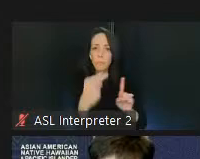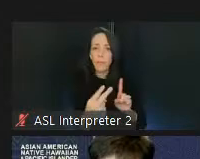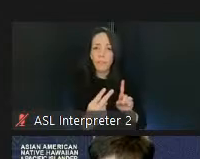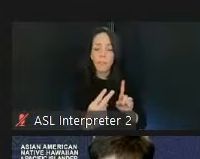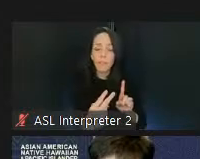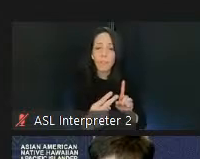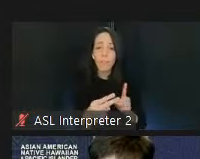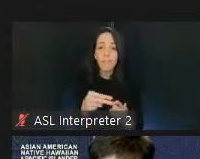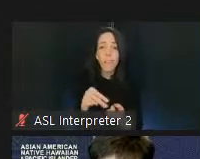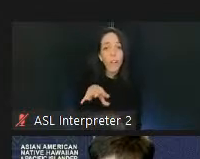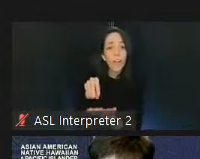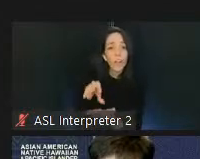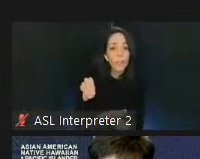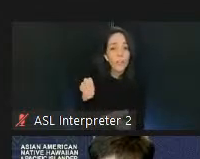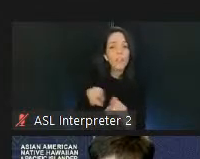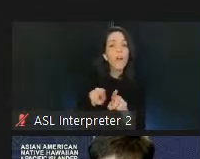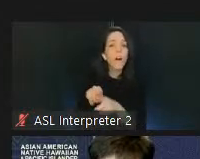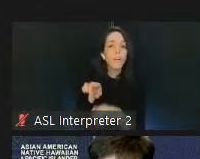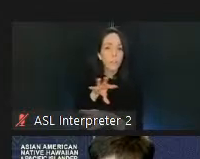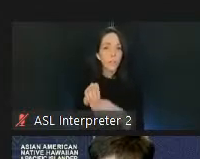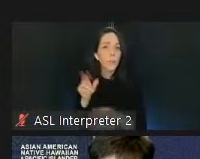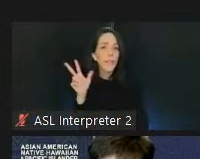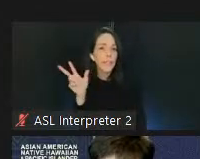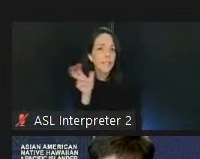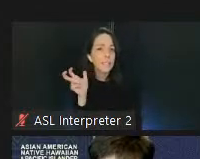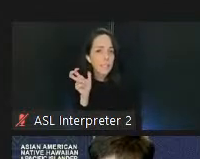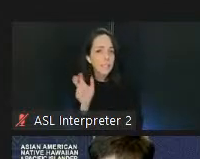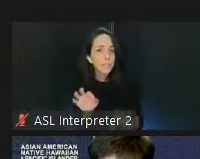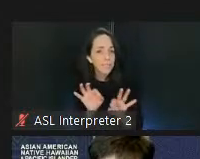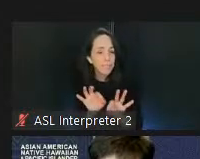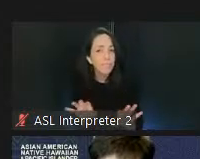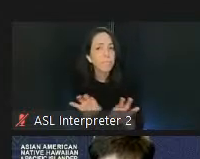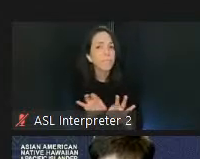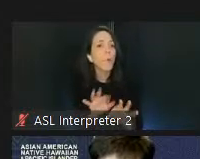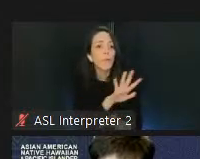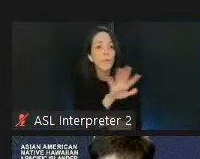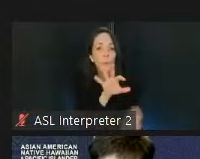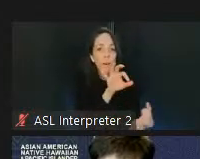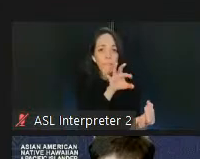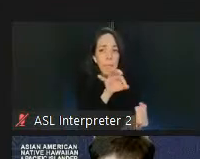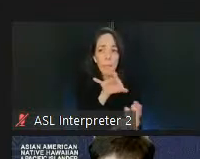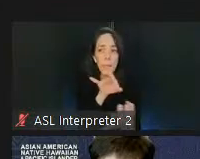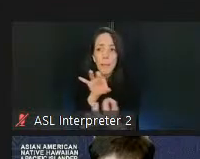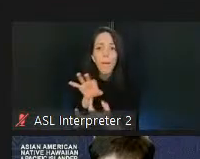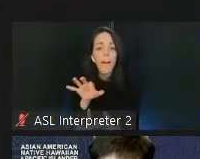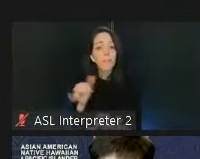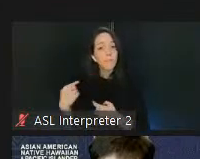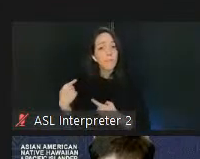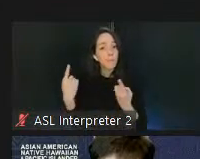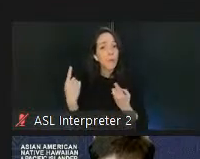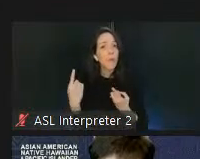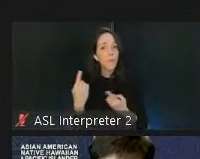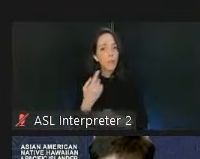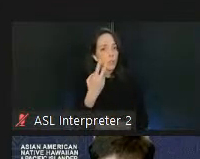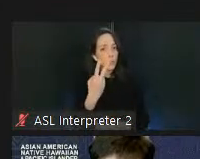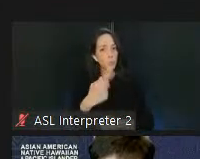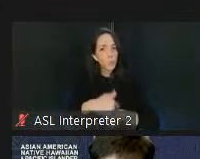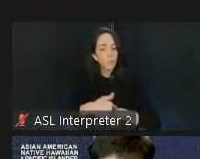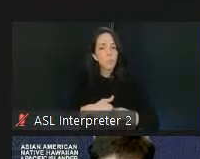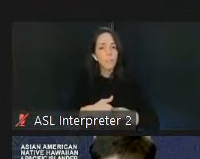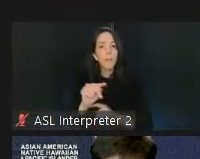of listening. This year, with the board's leadership, we have hosted 2 virtual town hall